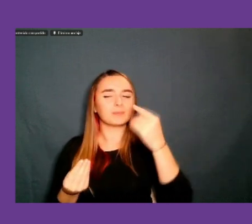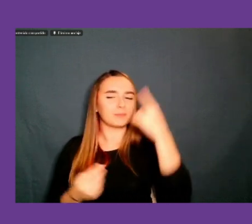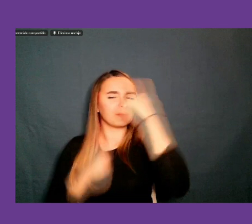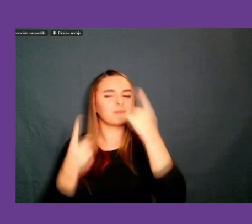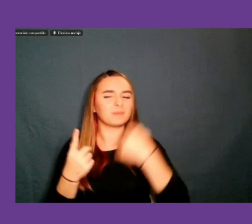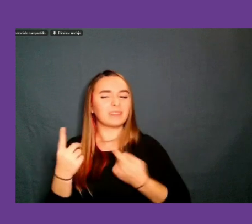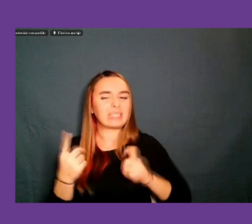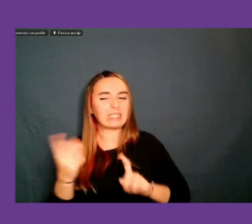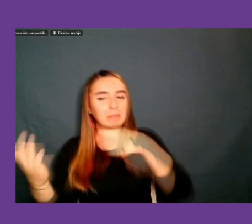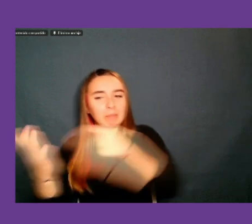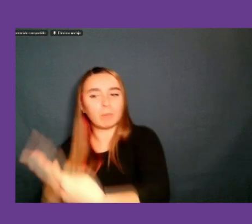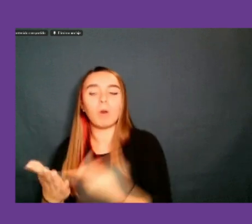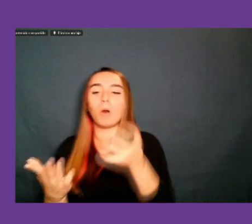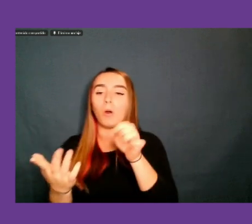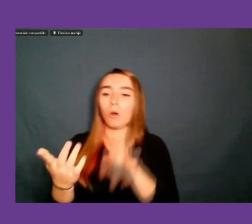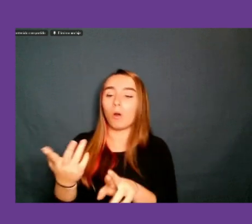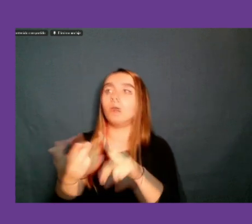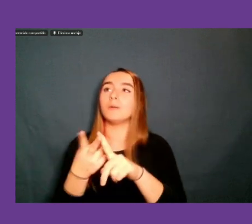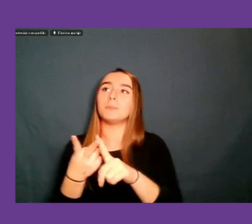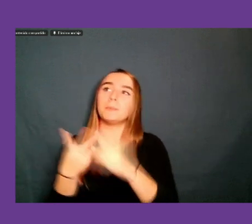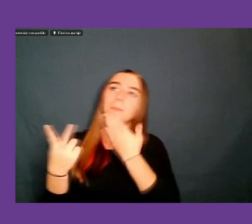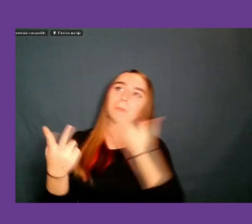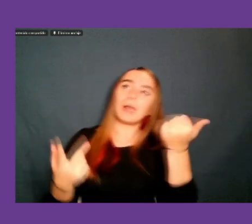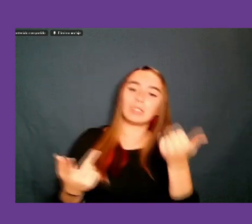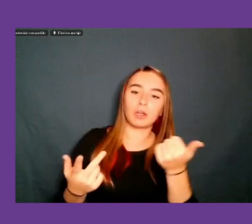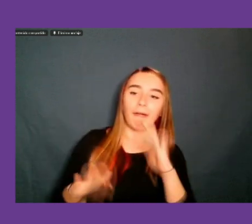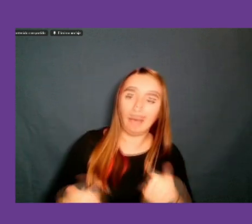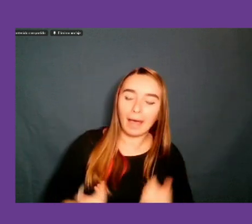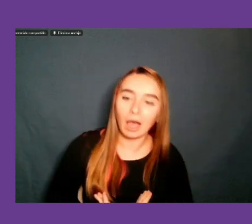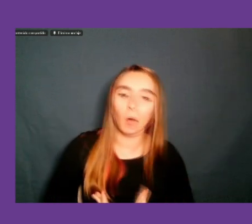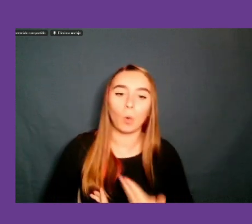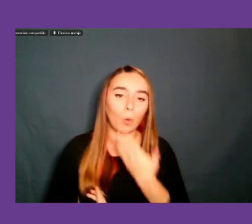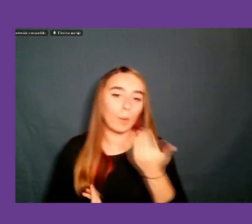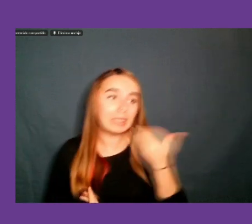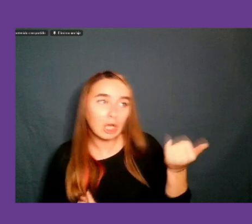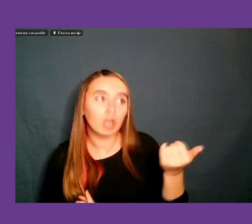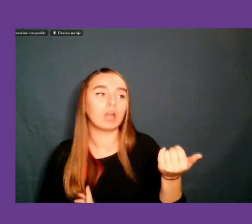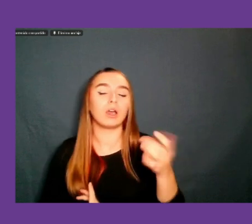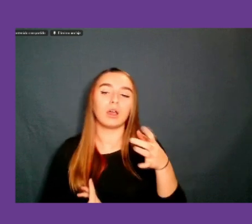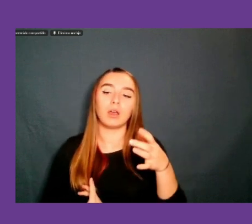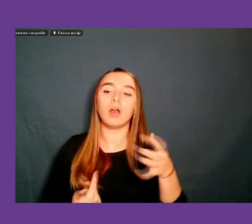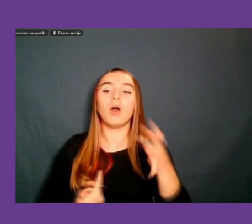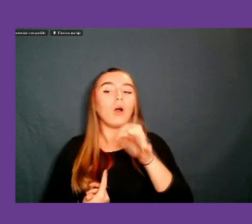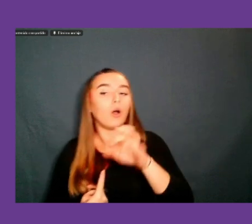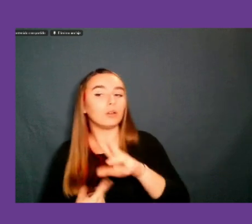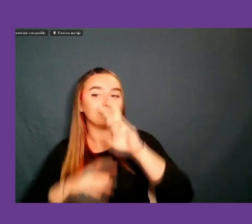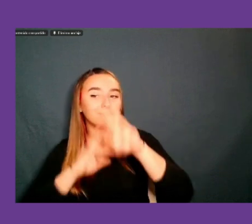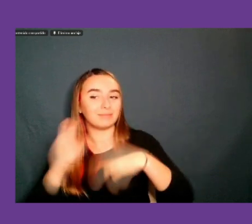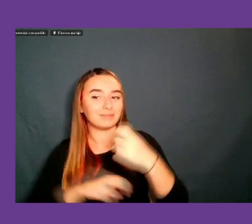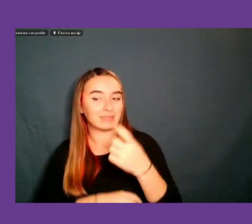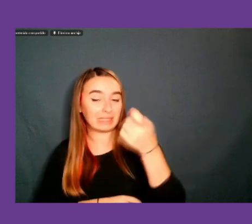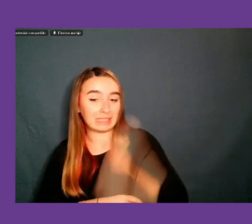long discussion on things on mobile apps that where the EN should be, I think, updated. Then, of course, the update